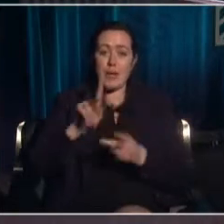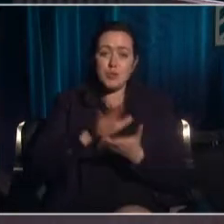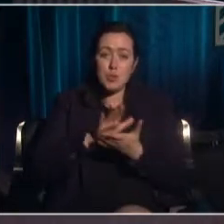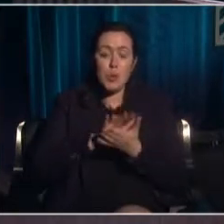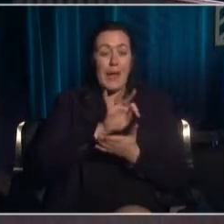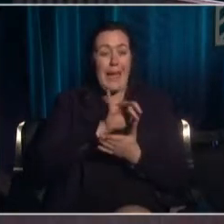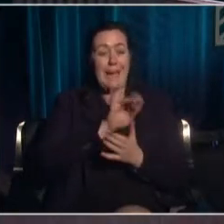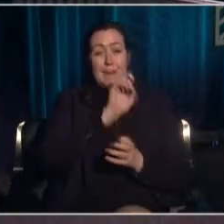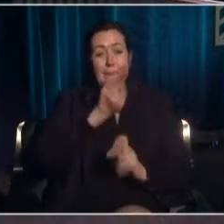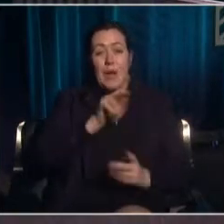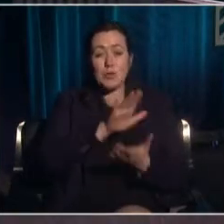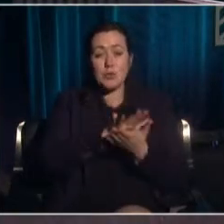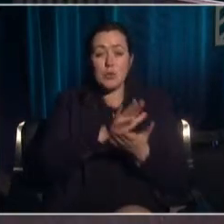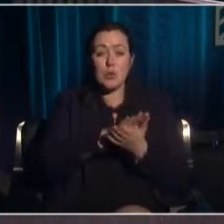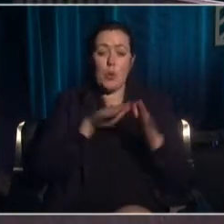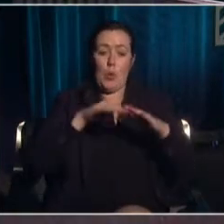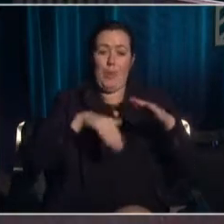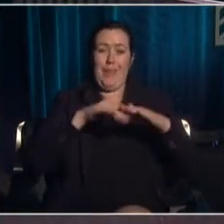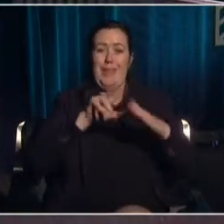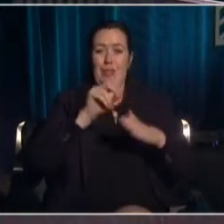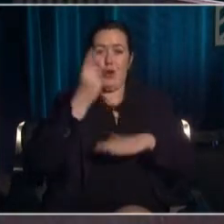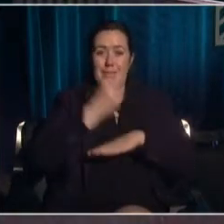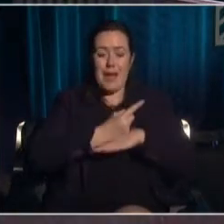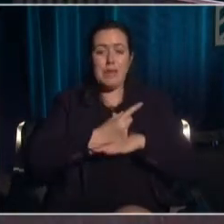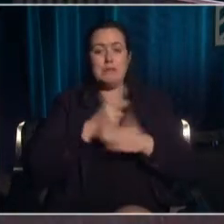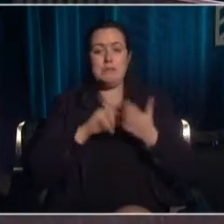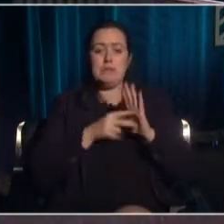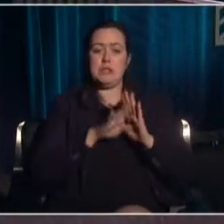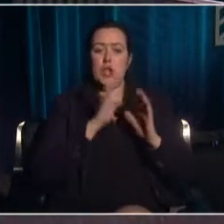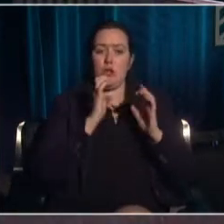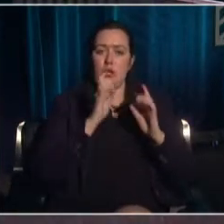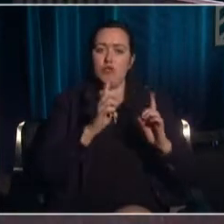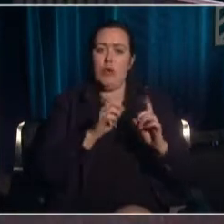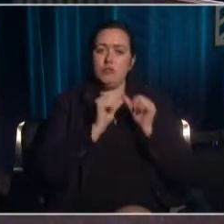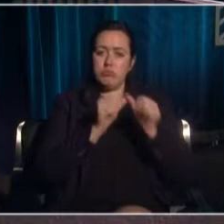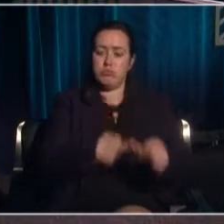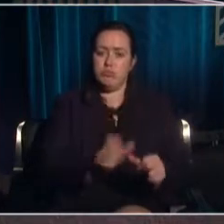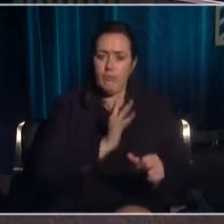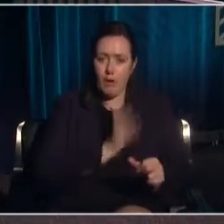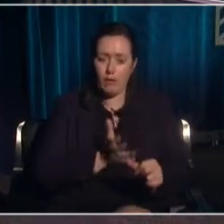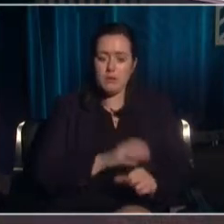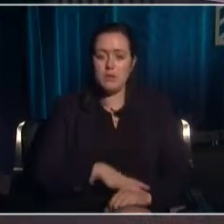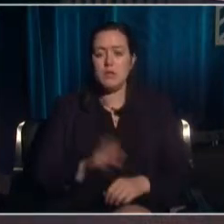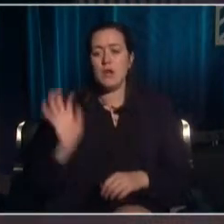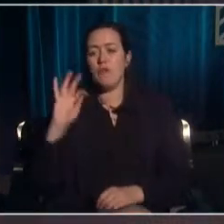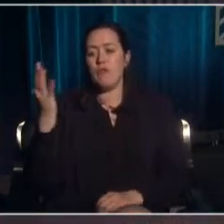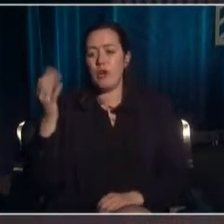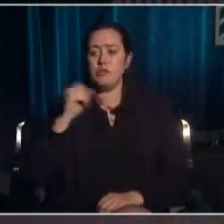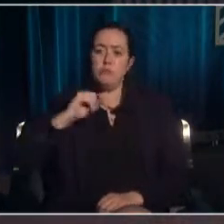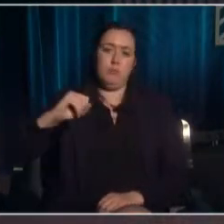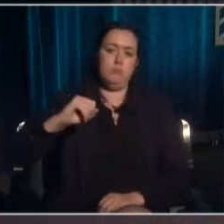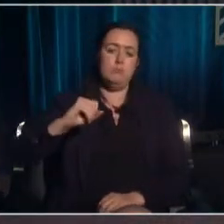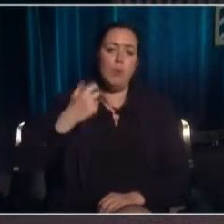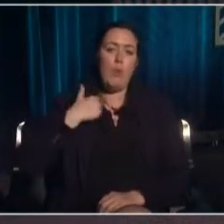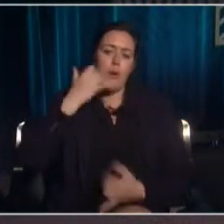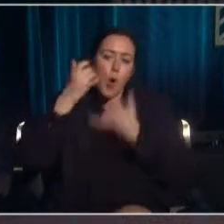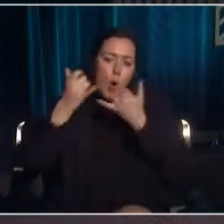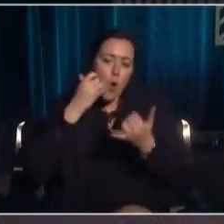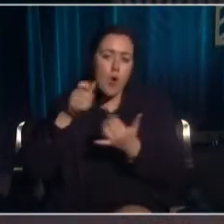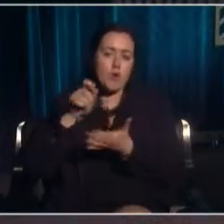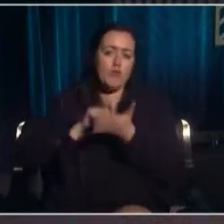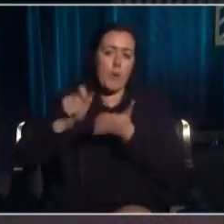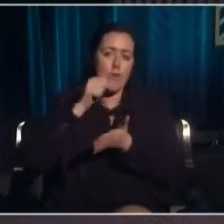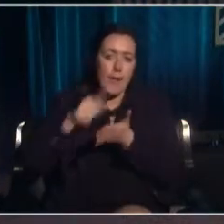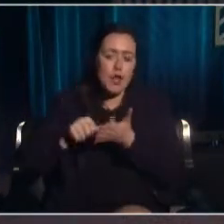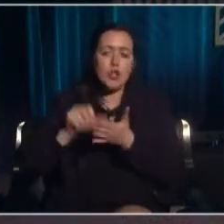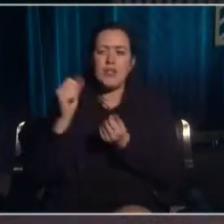continues pretty much undamaged. The French were nowhere to be seen. We wrote letters to them, we called them, UNICEF pulled out all the